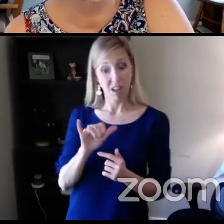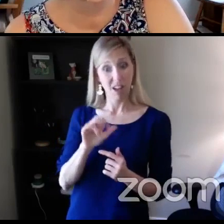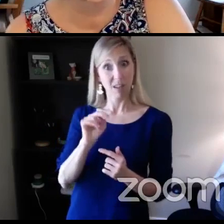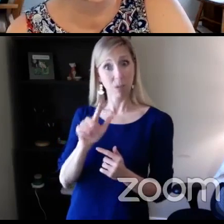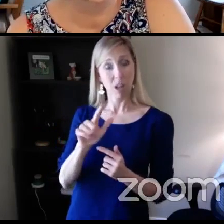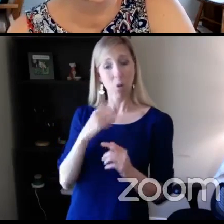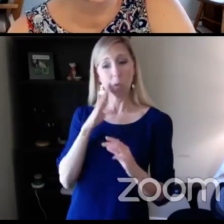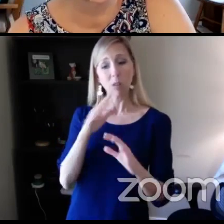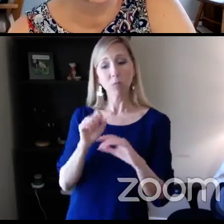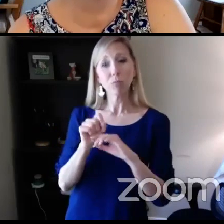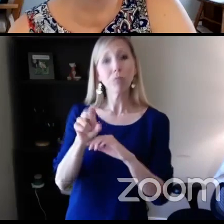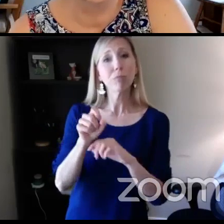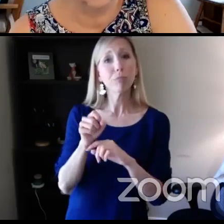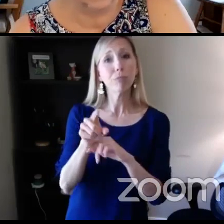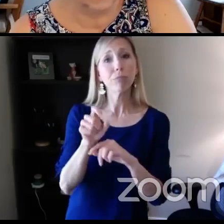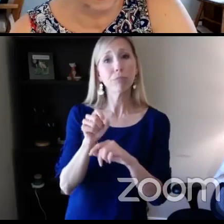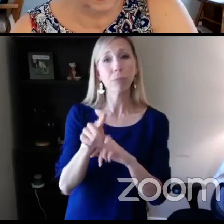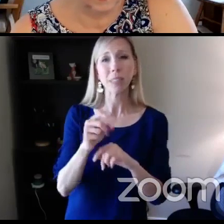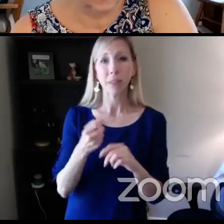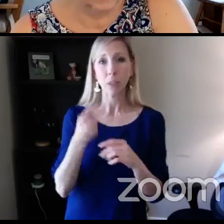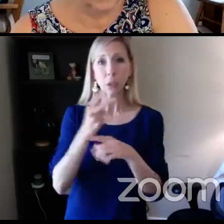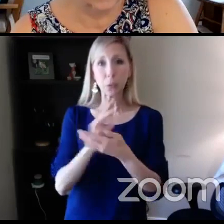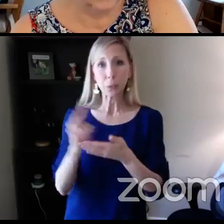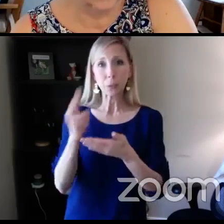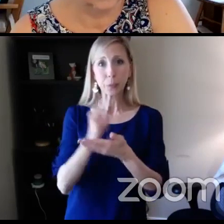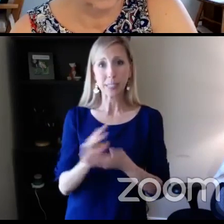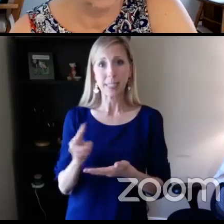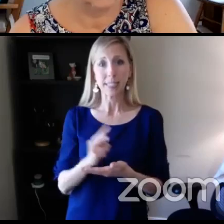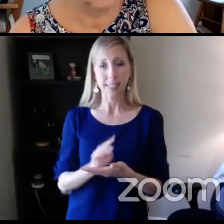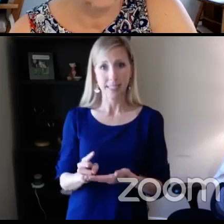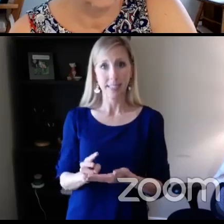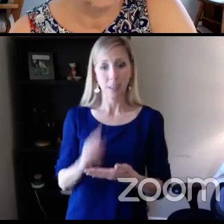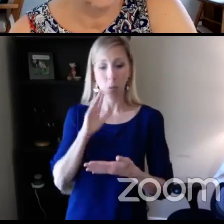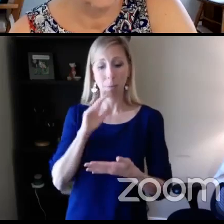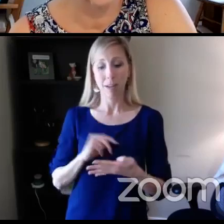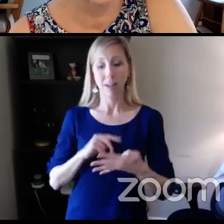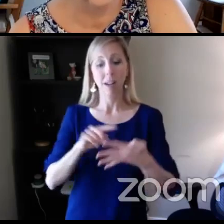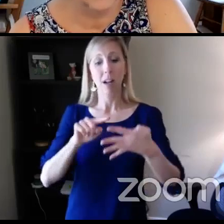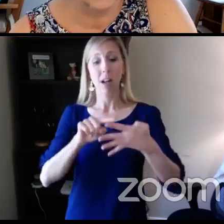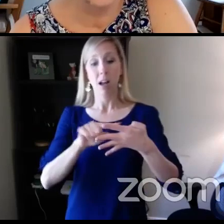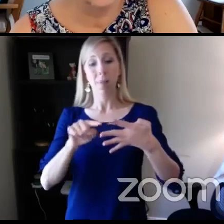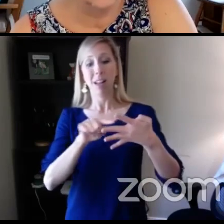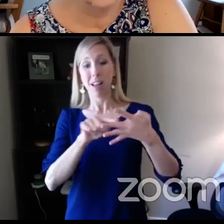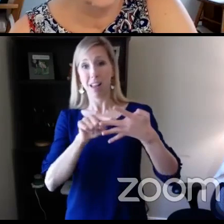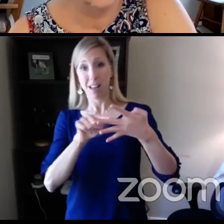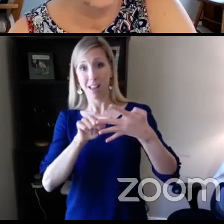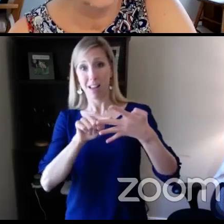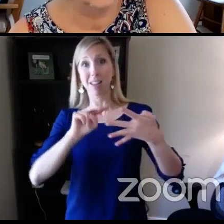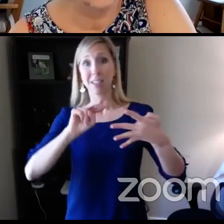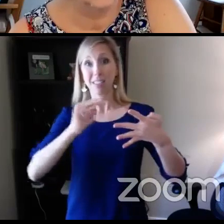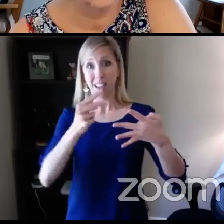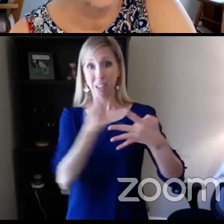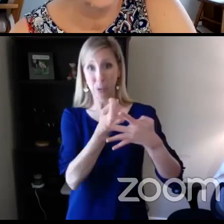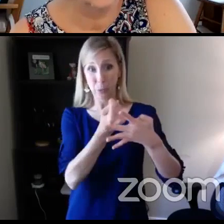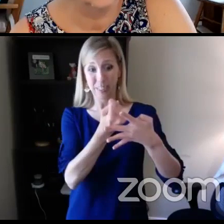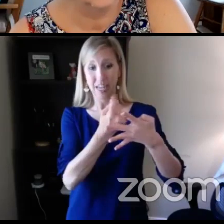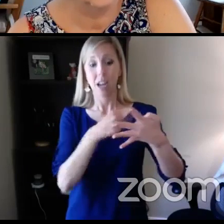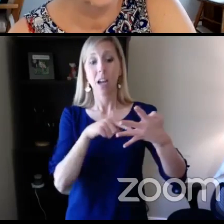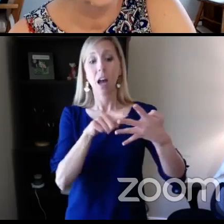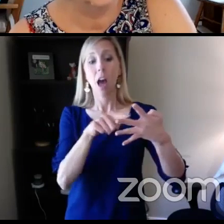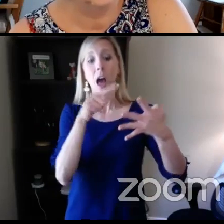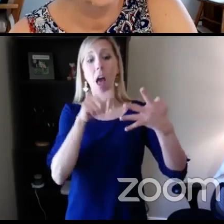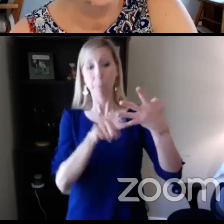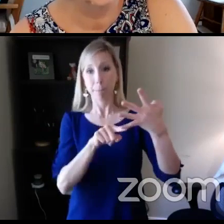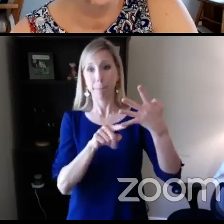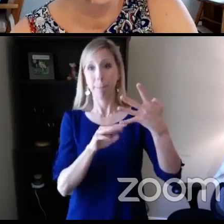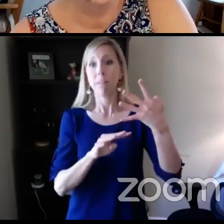every 2 weeks. So it comes out on the second and fourth Tuesday of the month. And that offers information